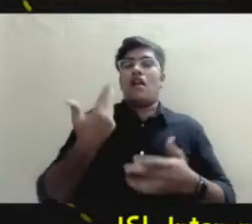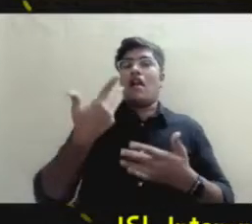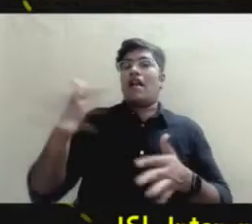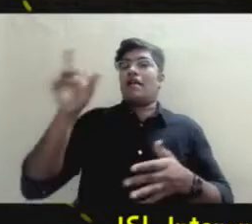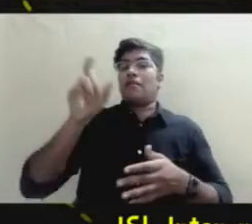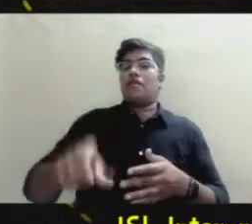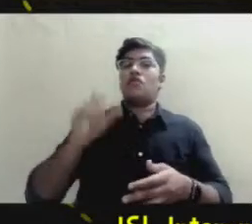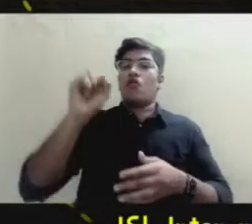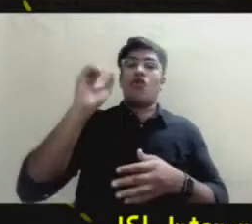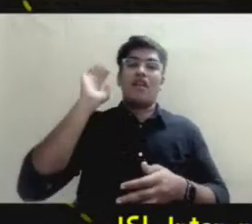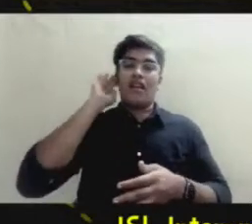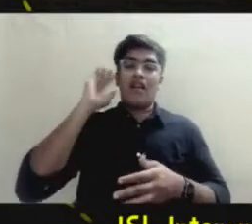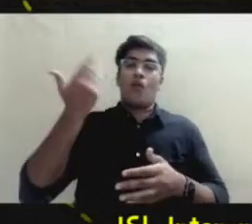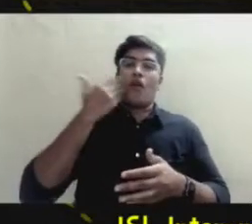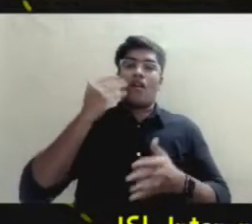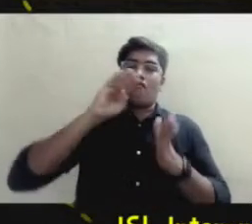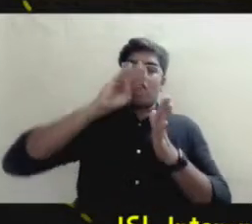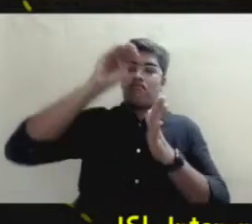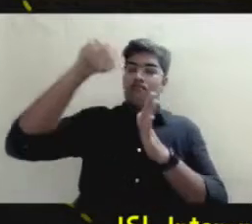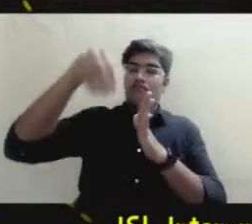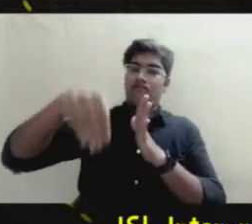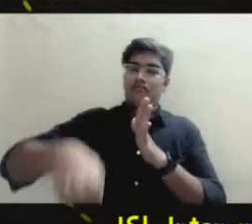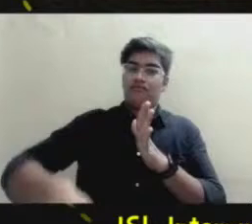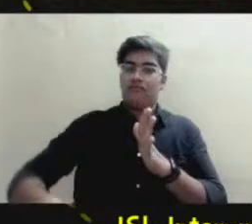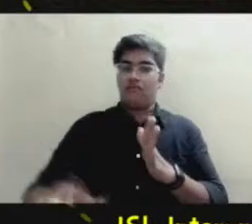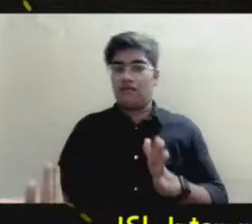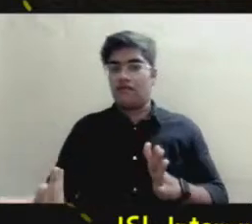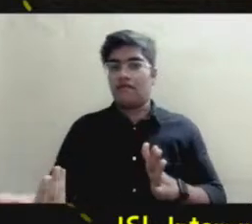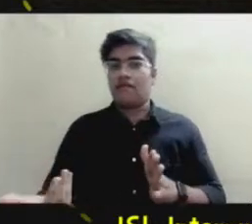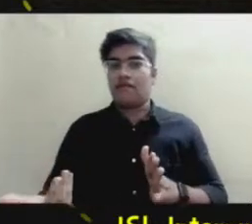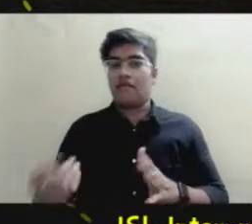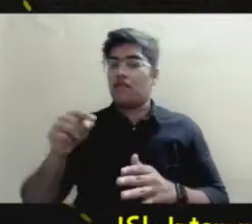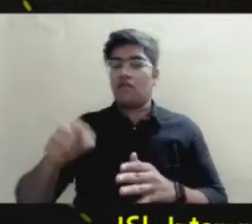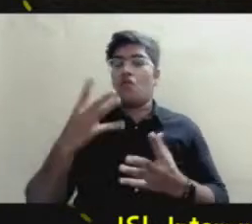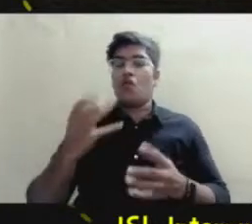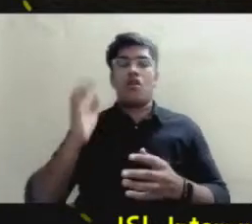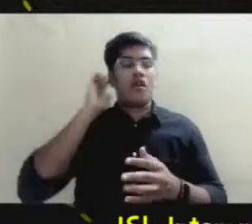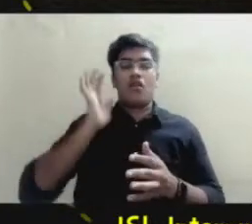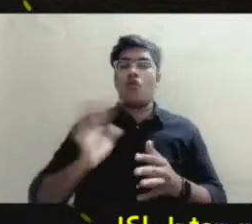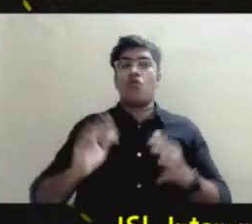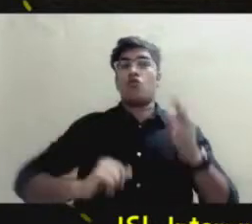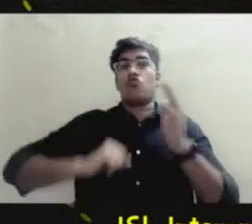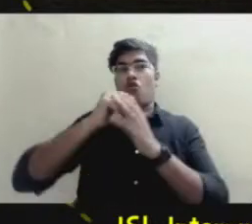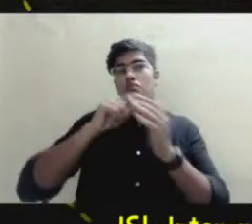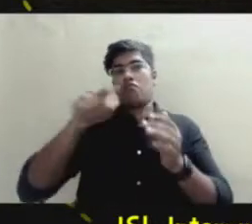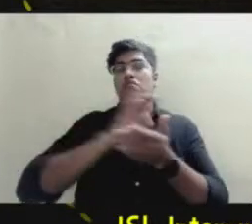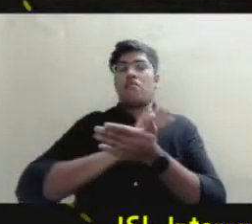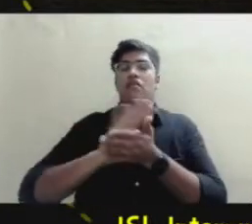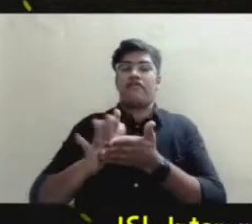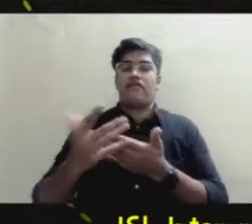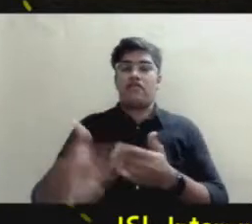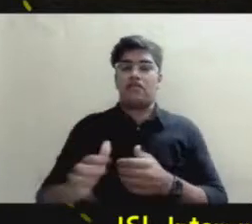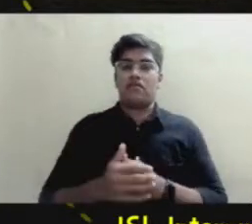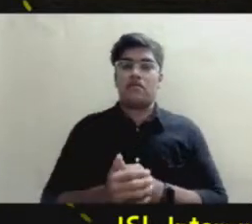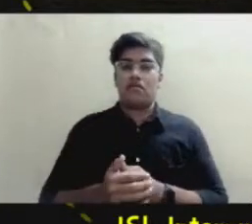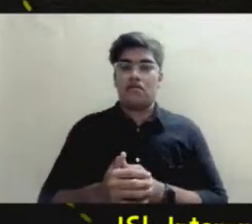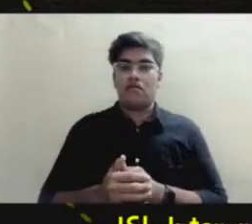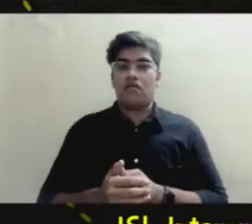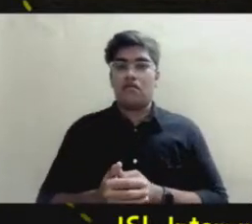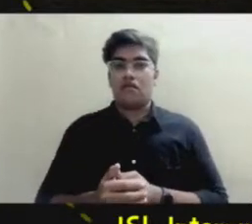hear her when her form was on the decline. Now, do we have that kind